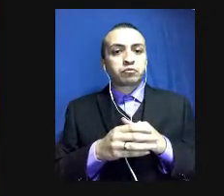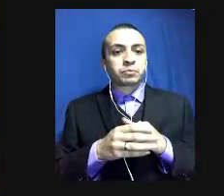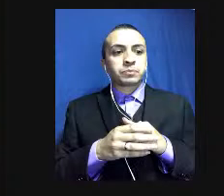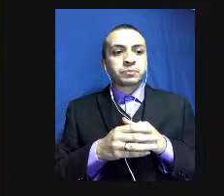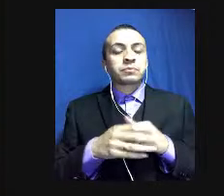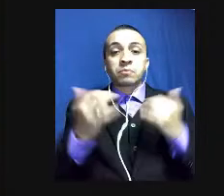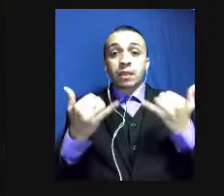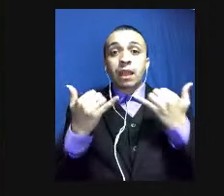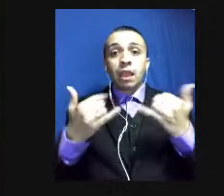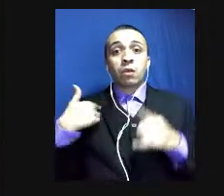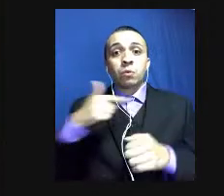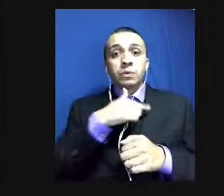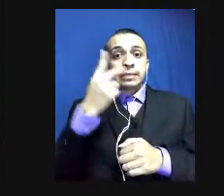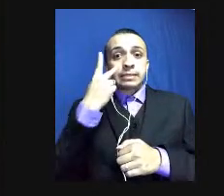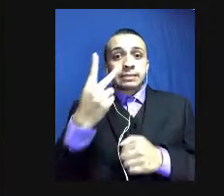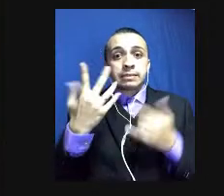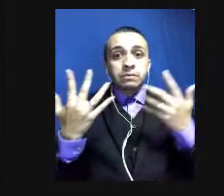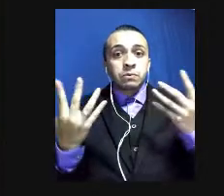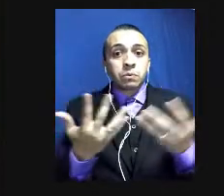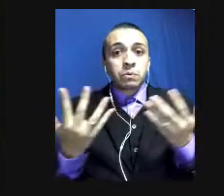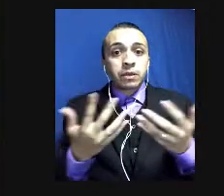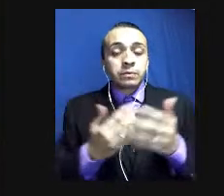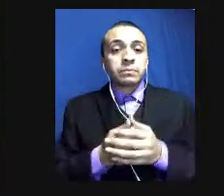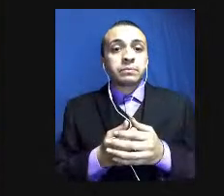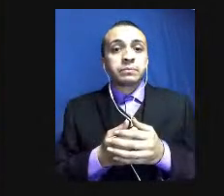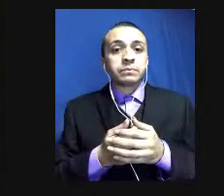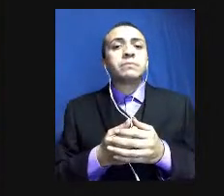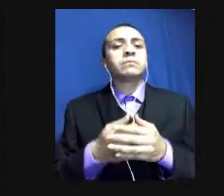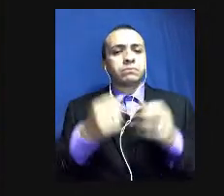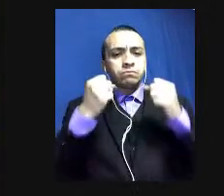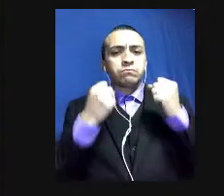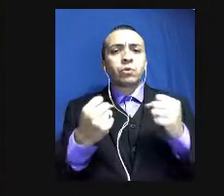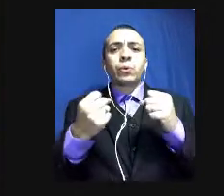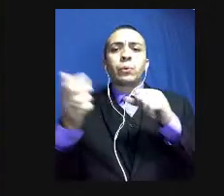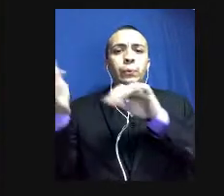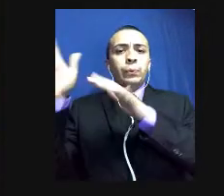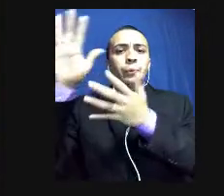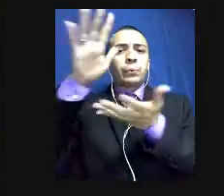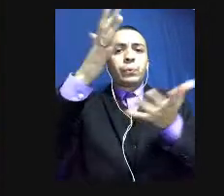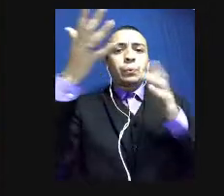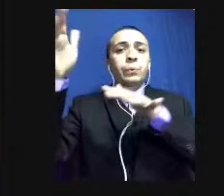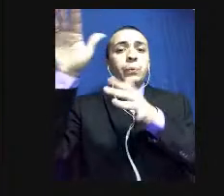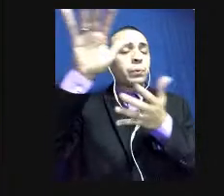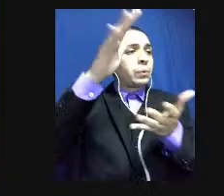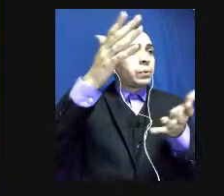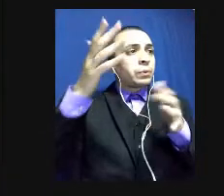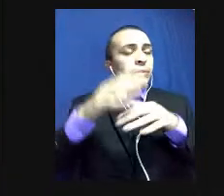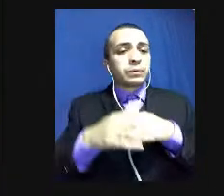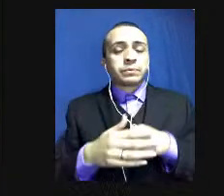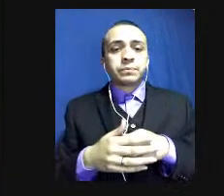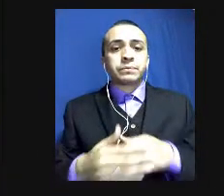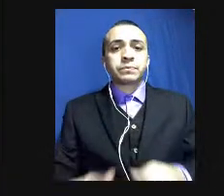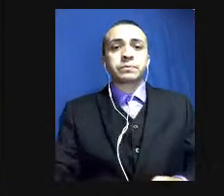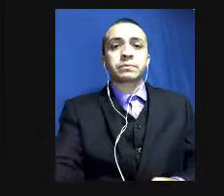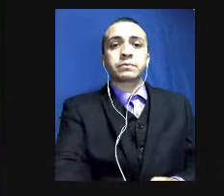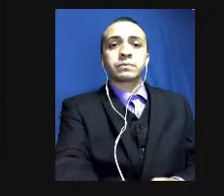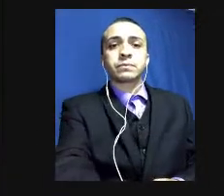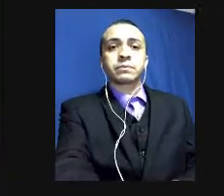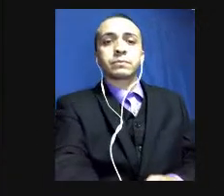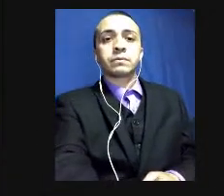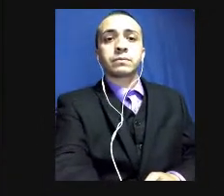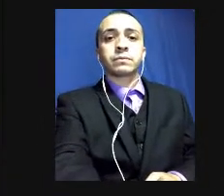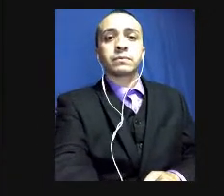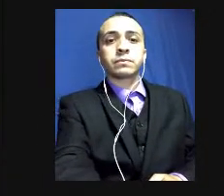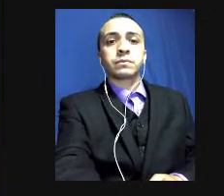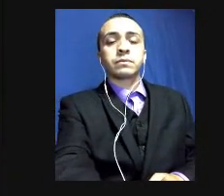now, extremely low fuel moistures out there. There are very fine fuels, needle cast,